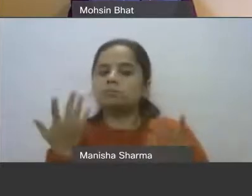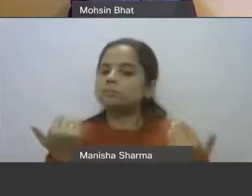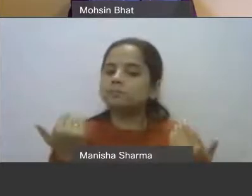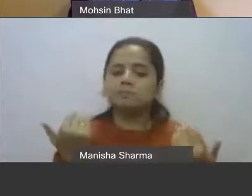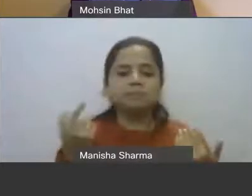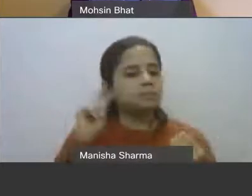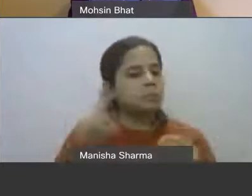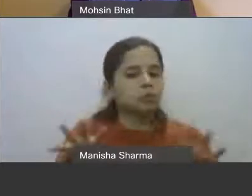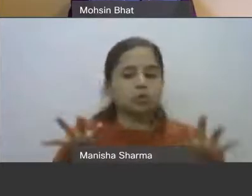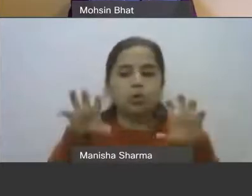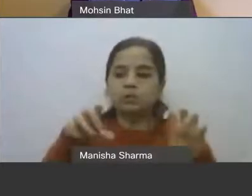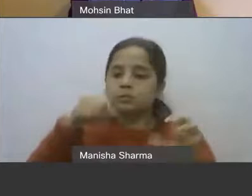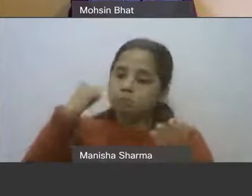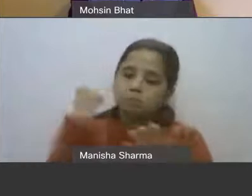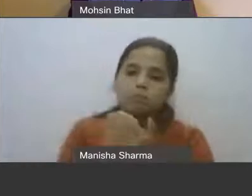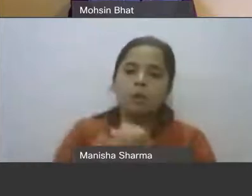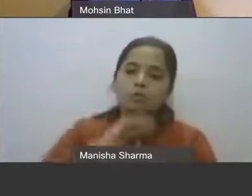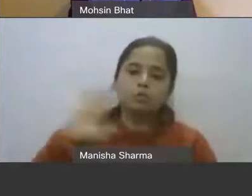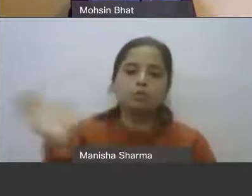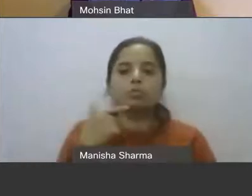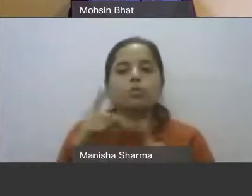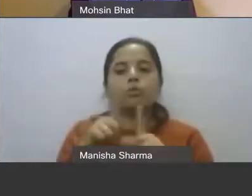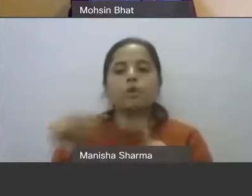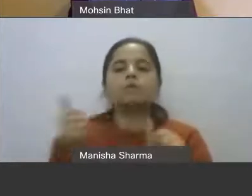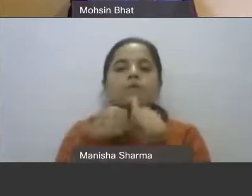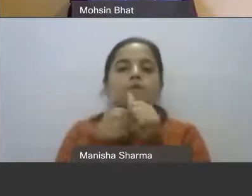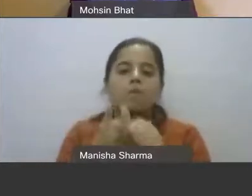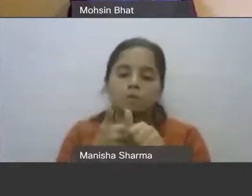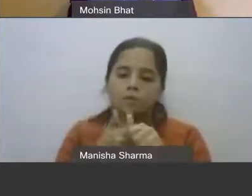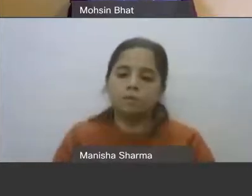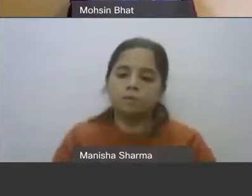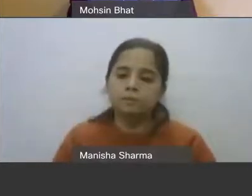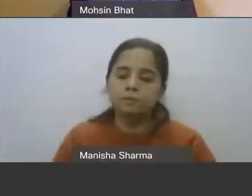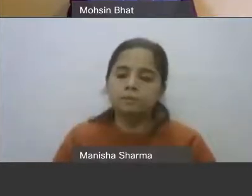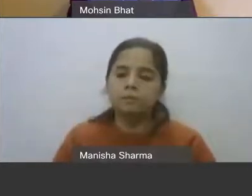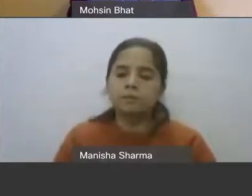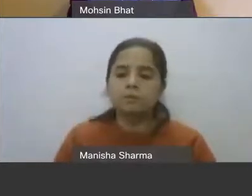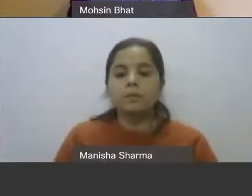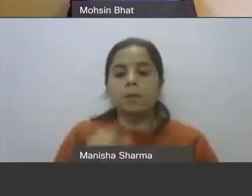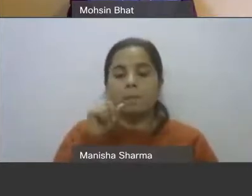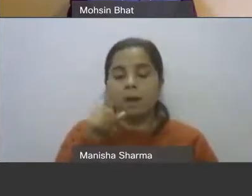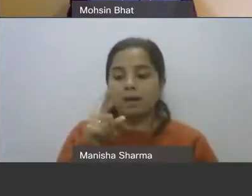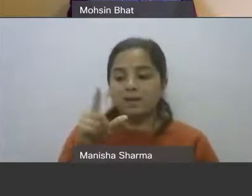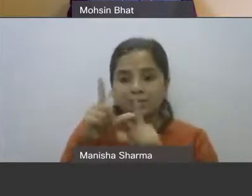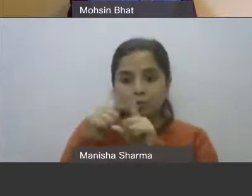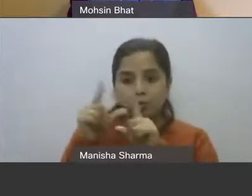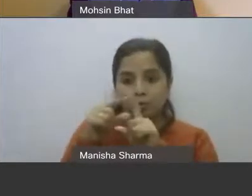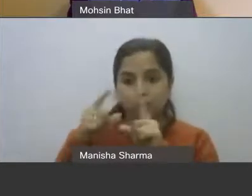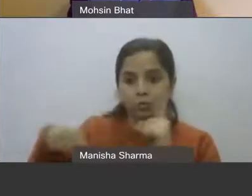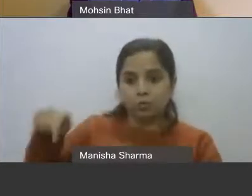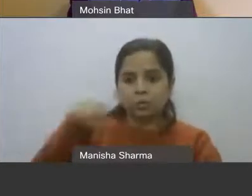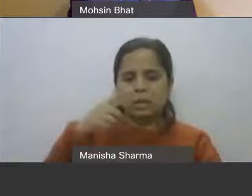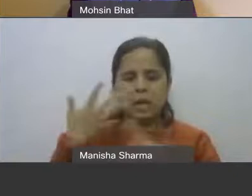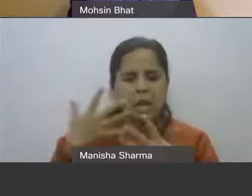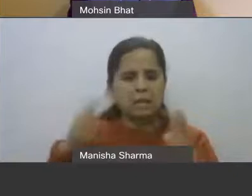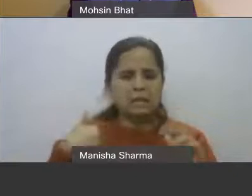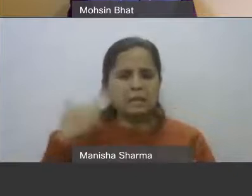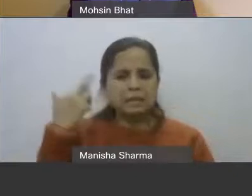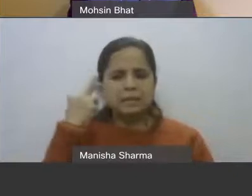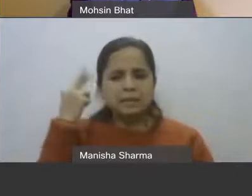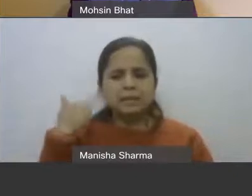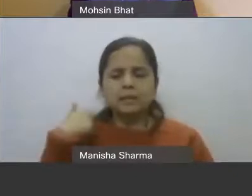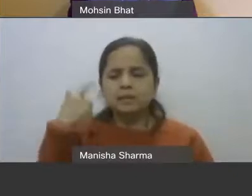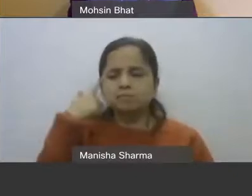be a constitutional mandate to have a list of citizens. Formulated like this, I don't think any reasonable person would